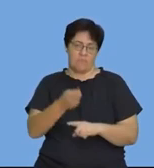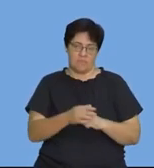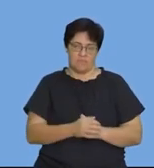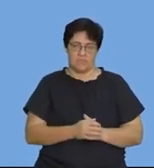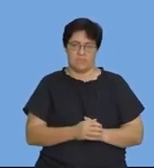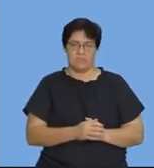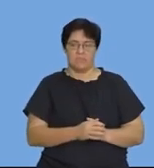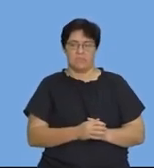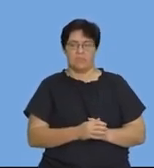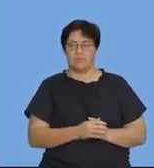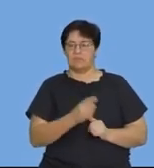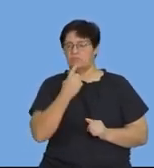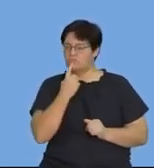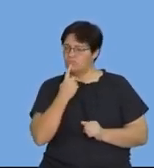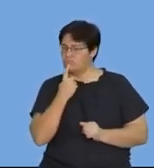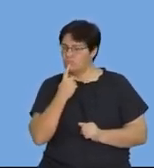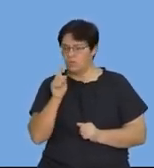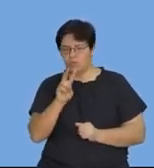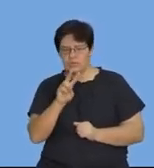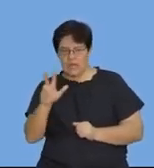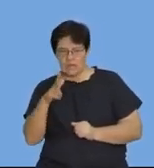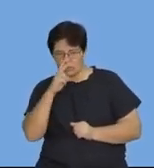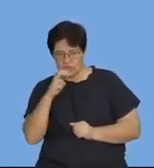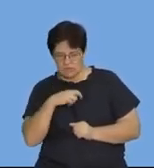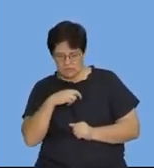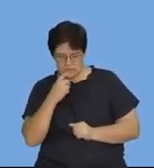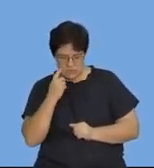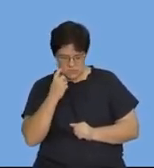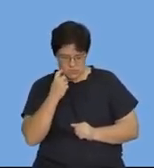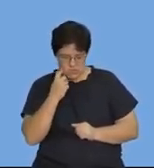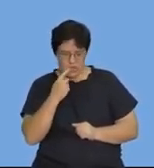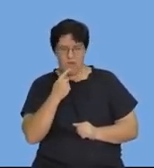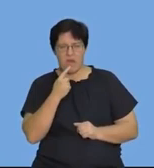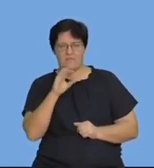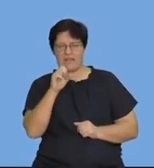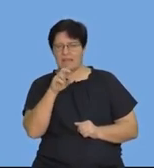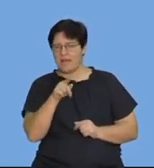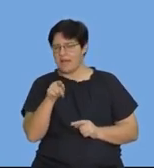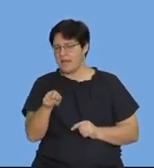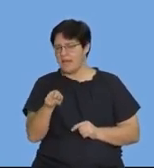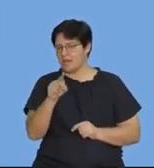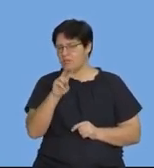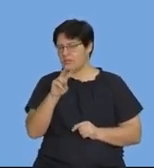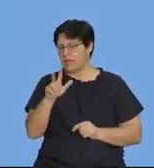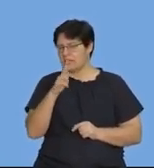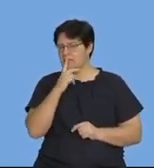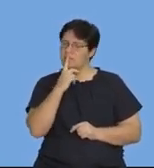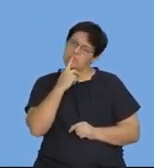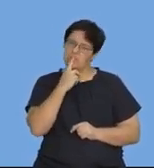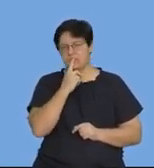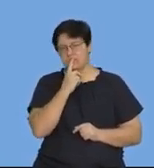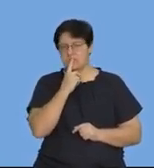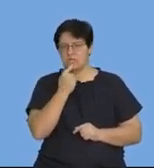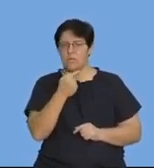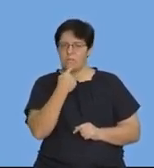So I need 28, and you look at what are the factors of 28 such that I will get